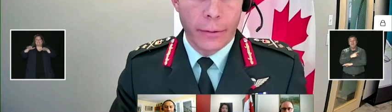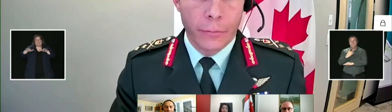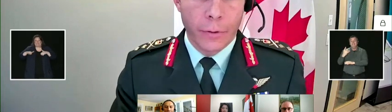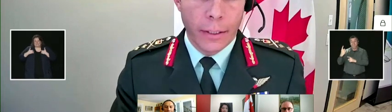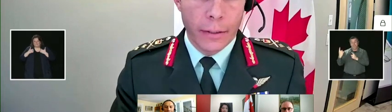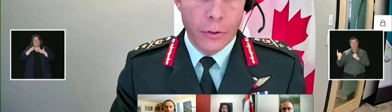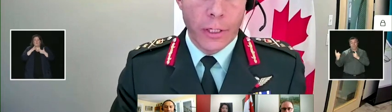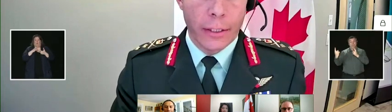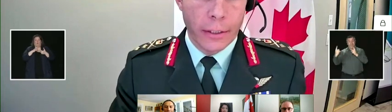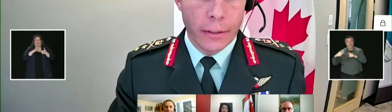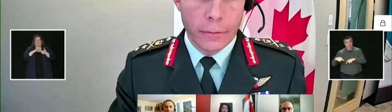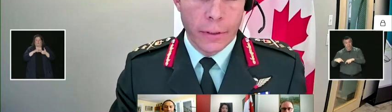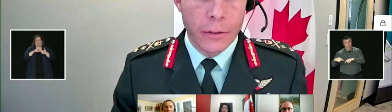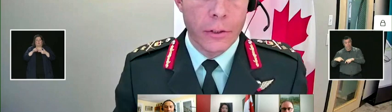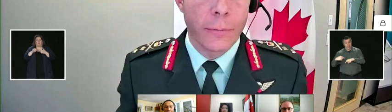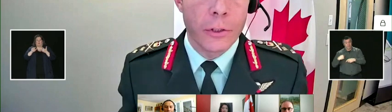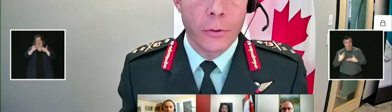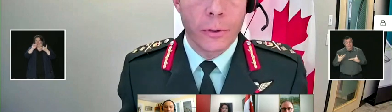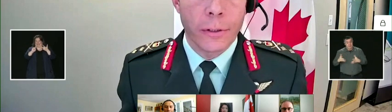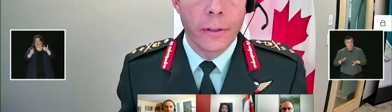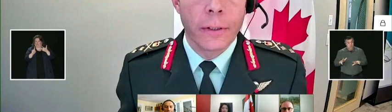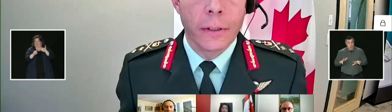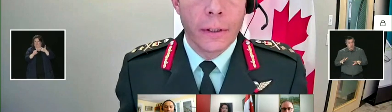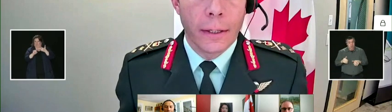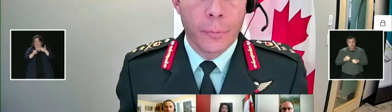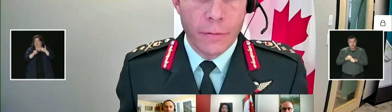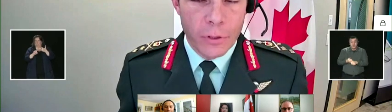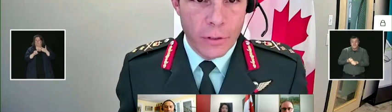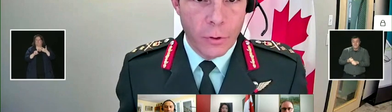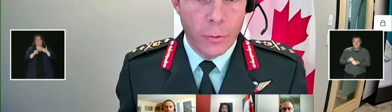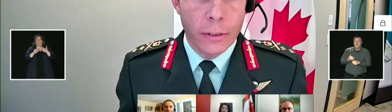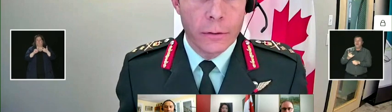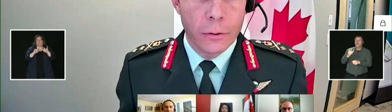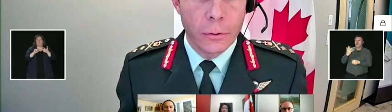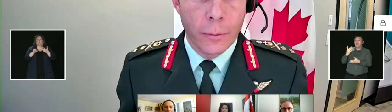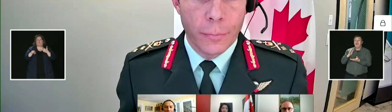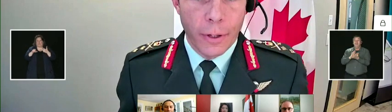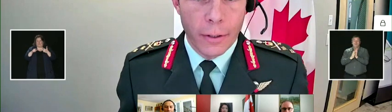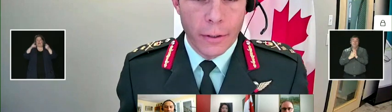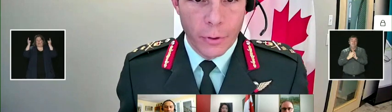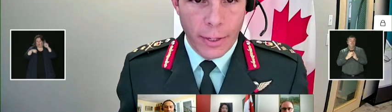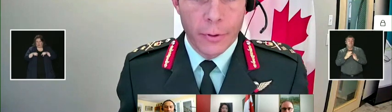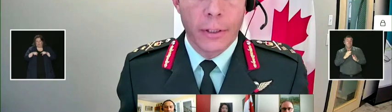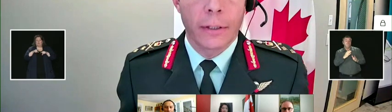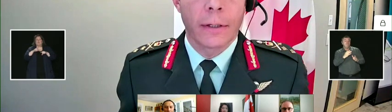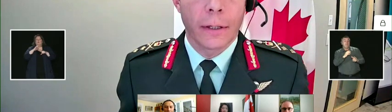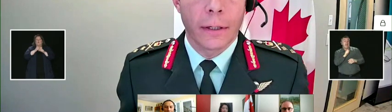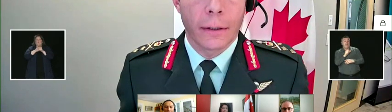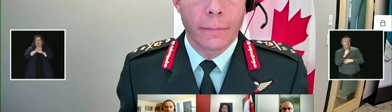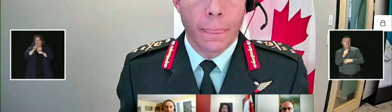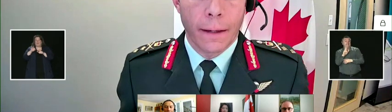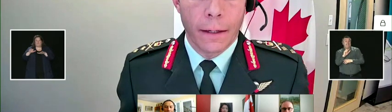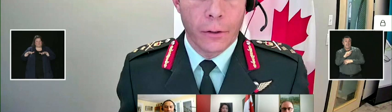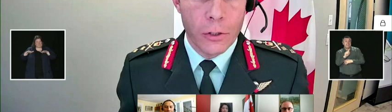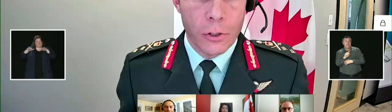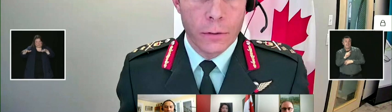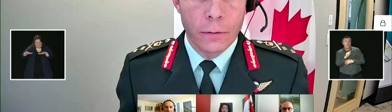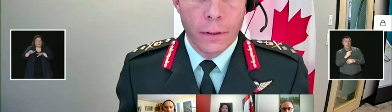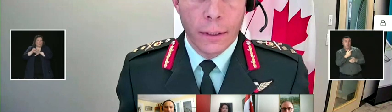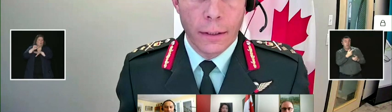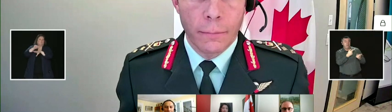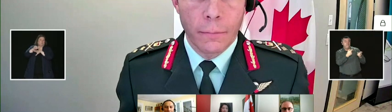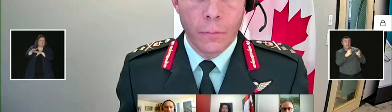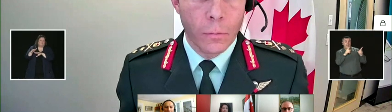I'm talking AstraZeneca and Serum Institute here. Provinces have agreed to a per capita